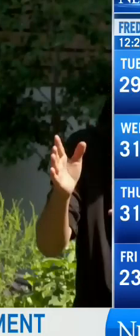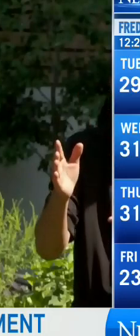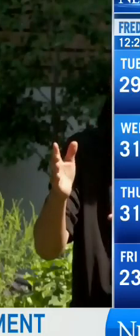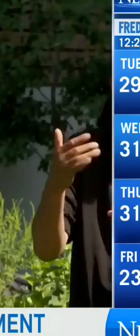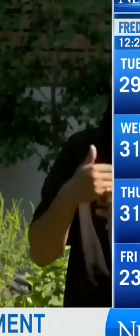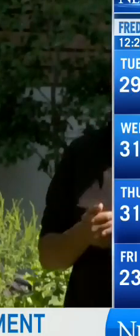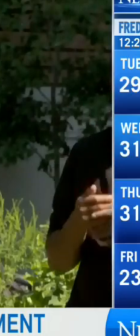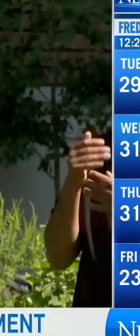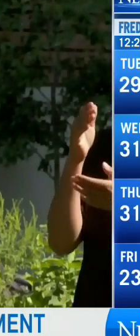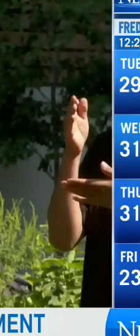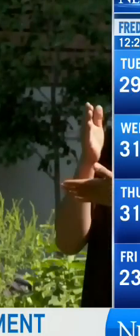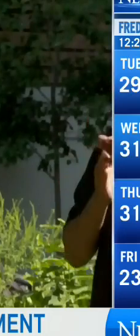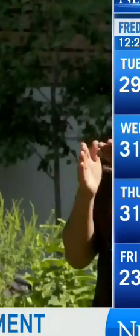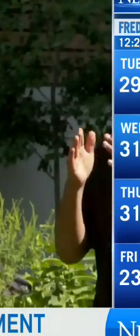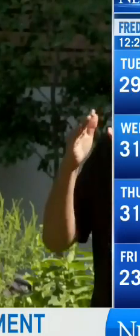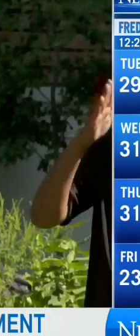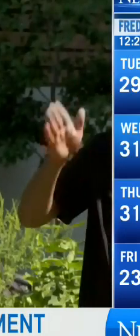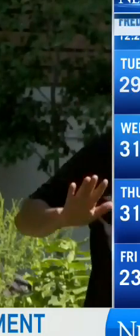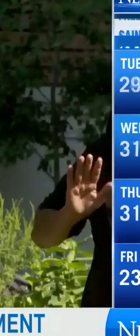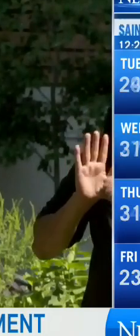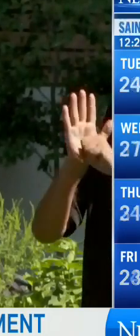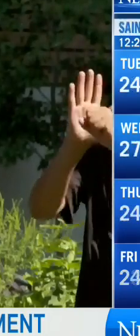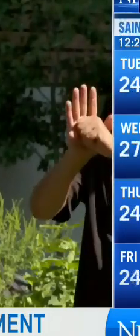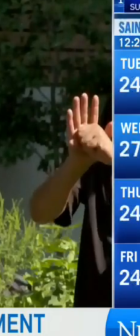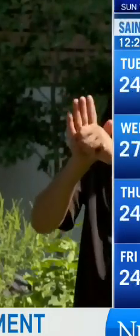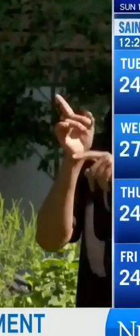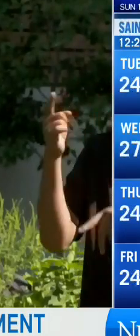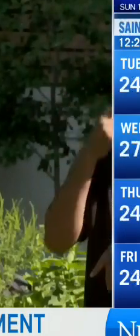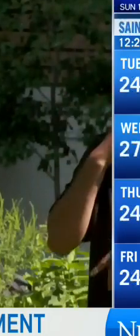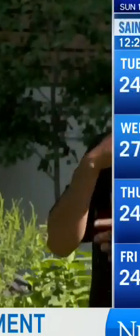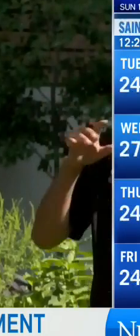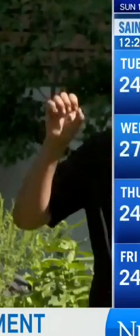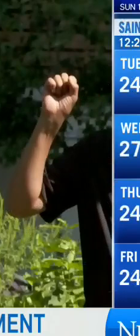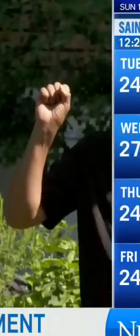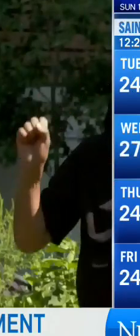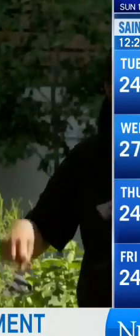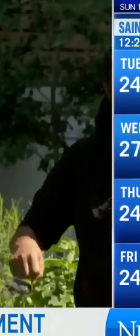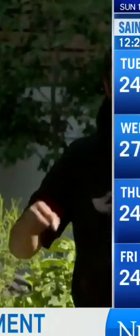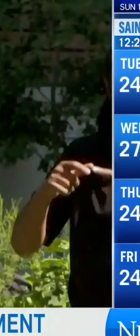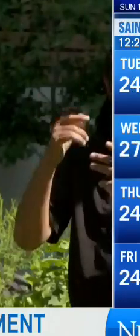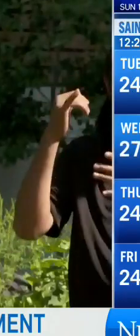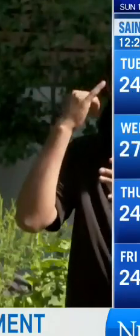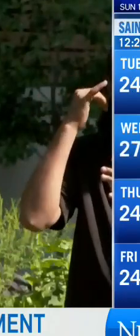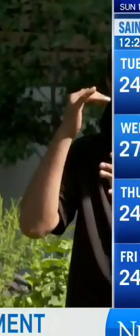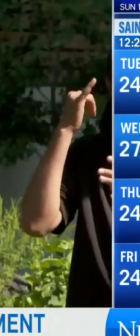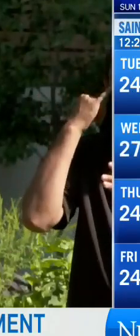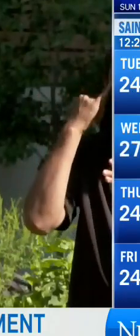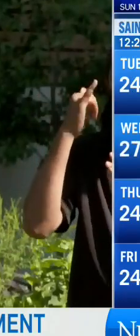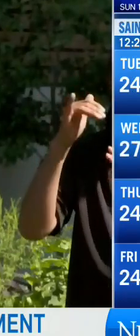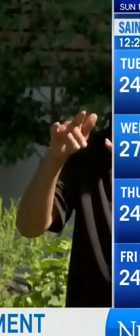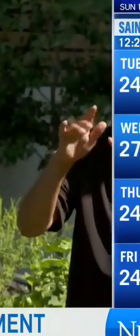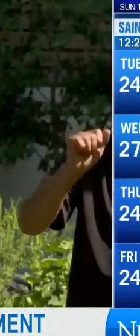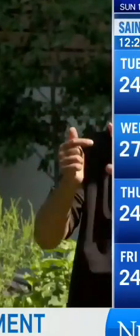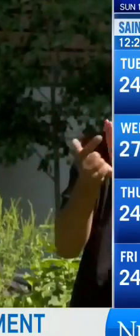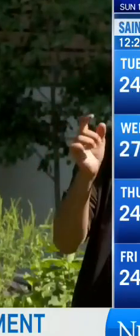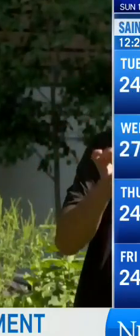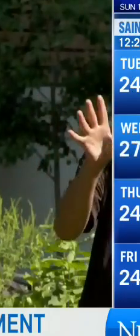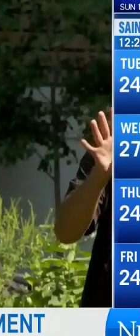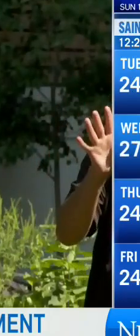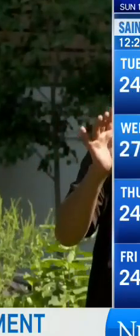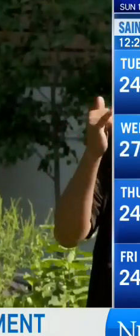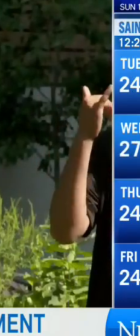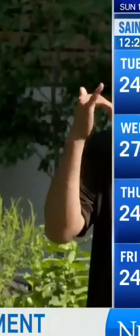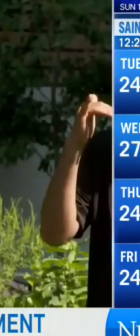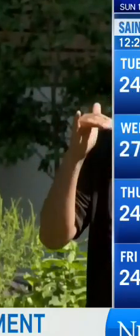can expect a wave of evictions when moratoriums are lifted. Alors, maintenant, c'est le moment de créer une